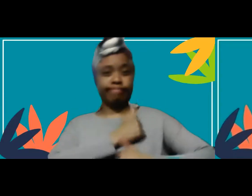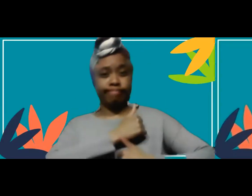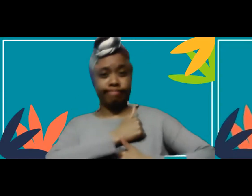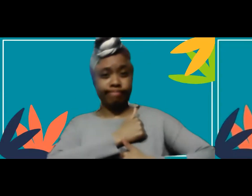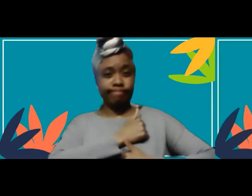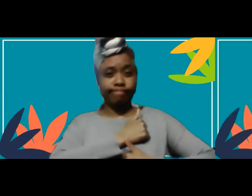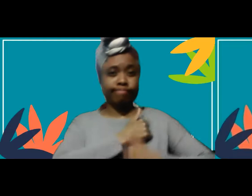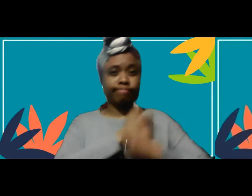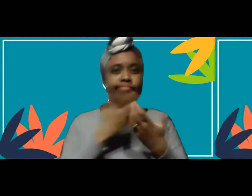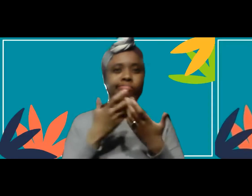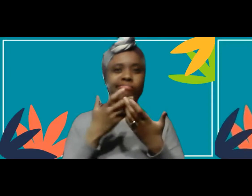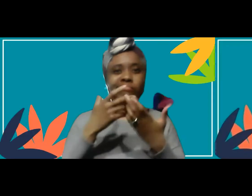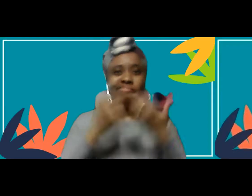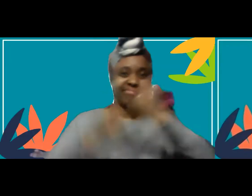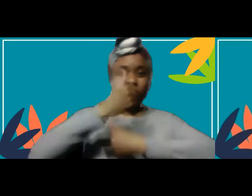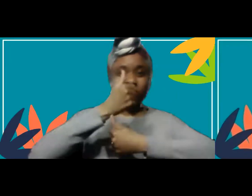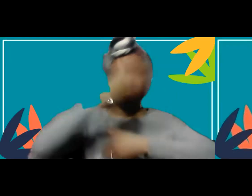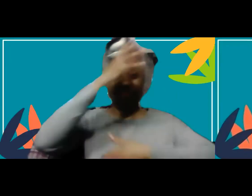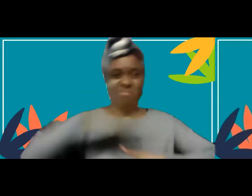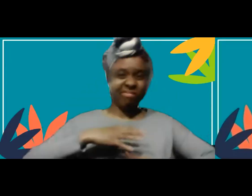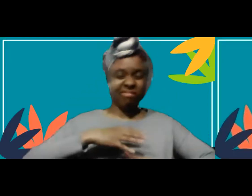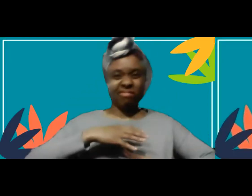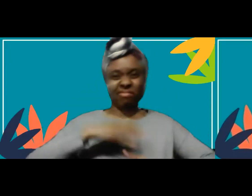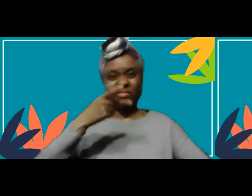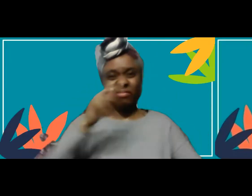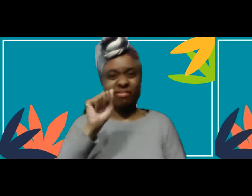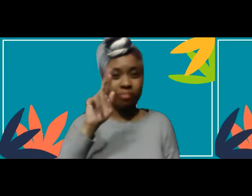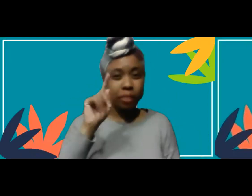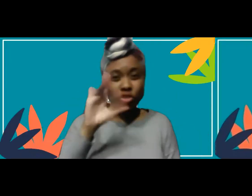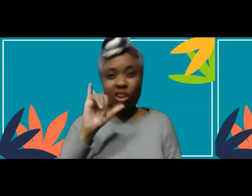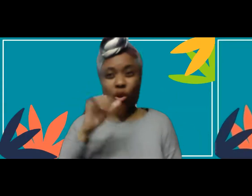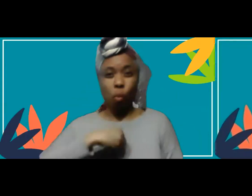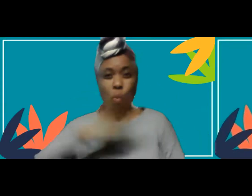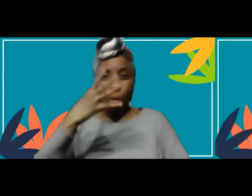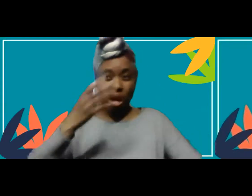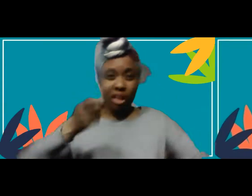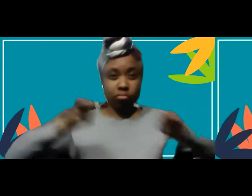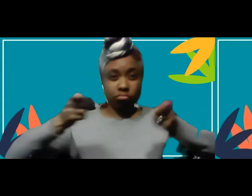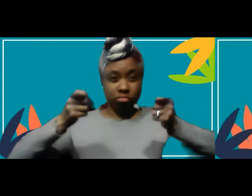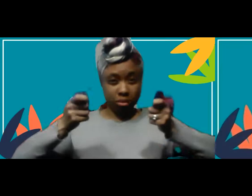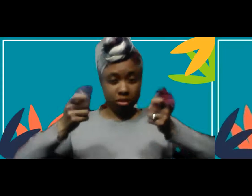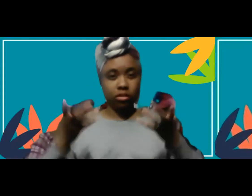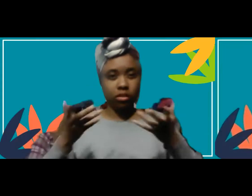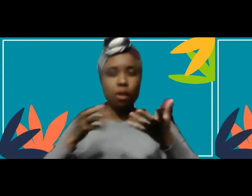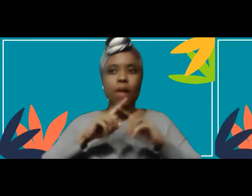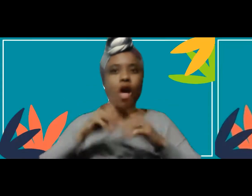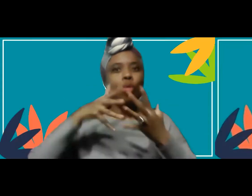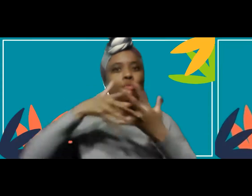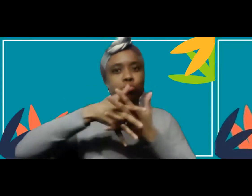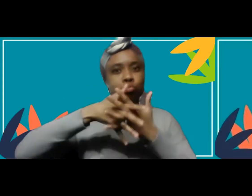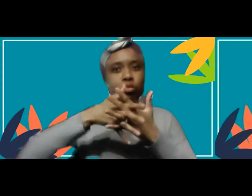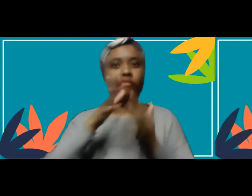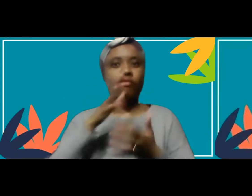of patriarchy, of white supremacy. And yet the roots of a feminist economy are